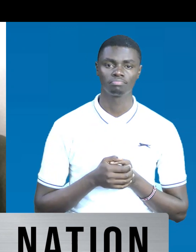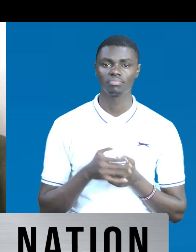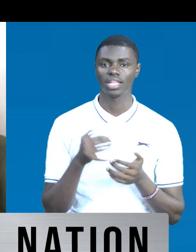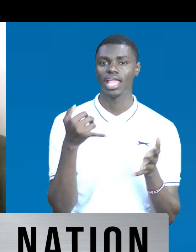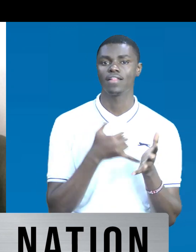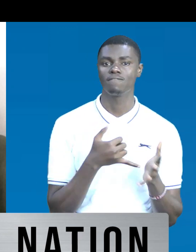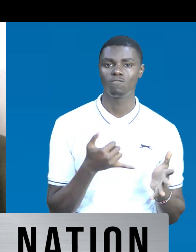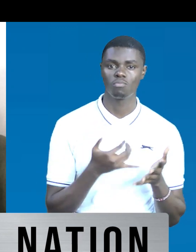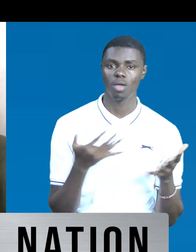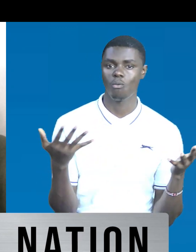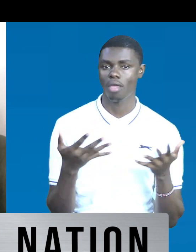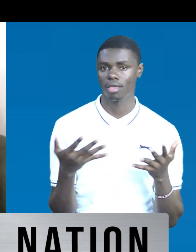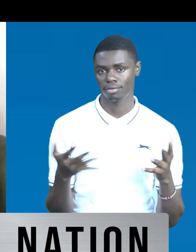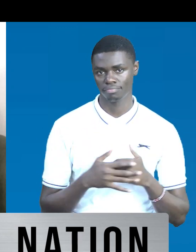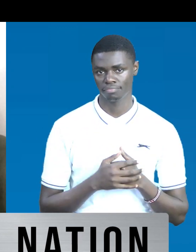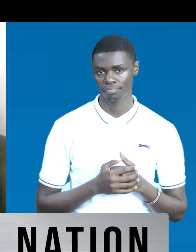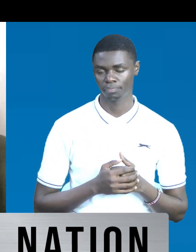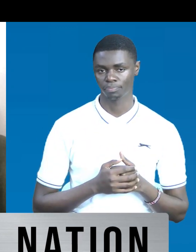involvement